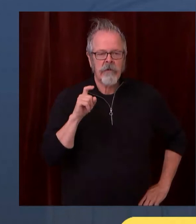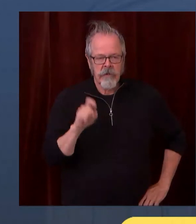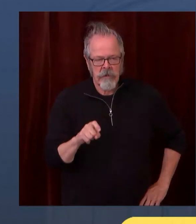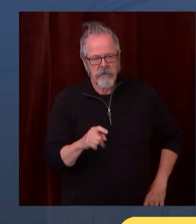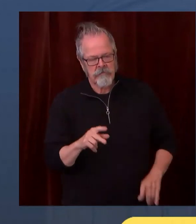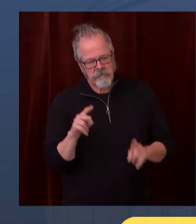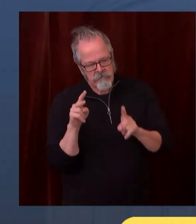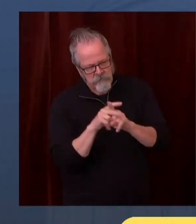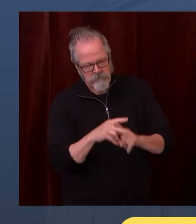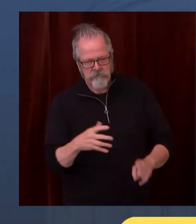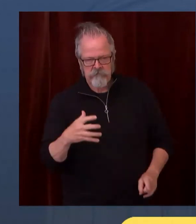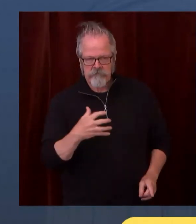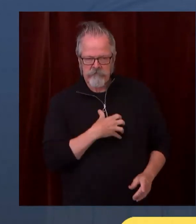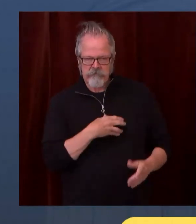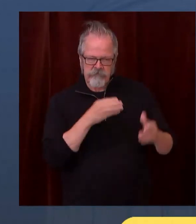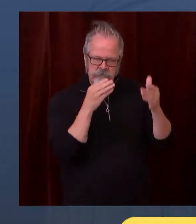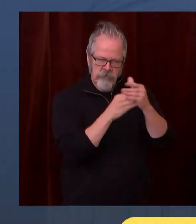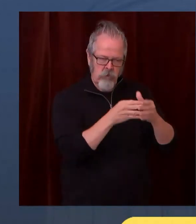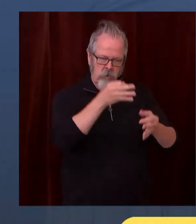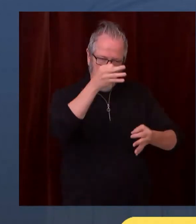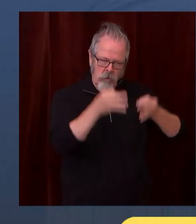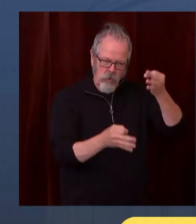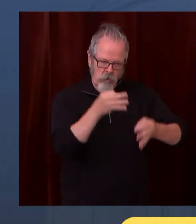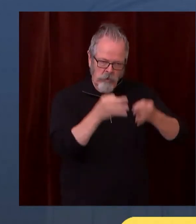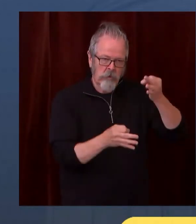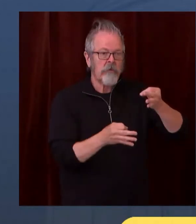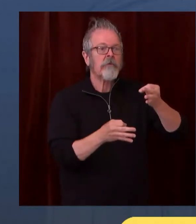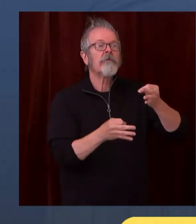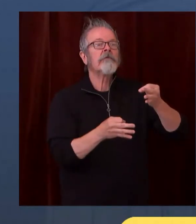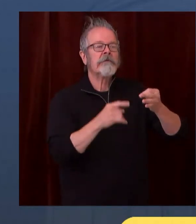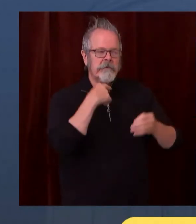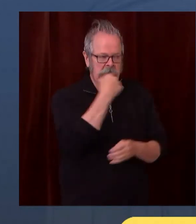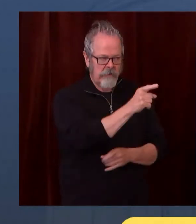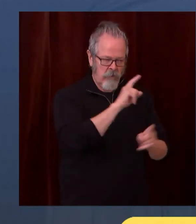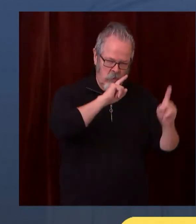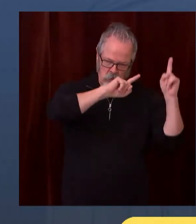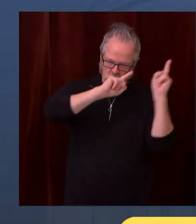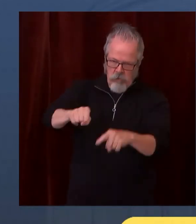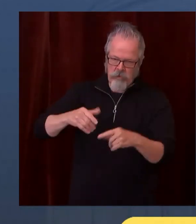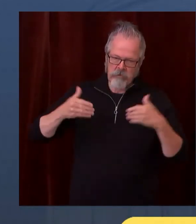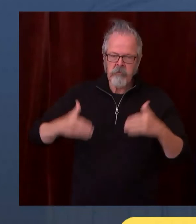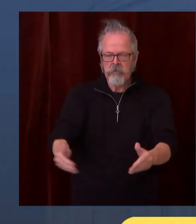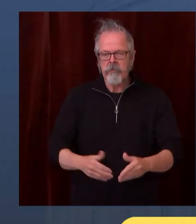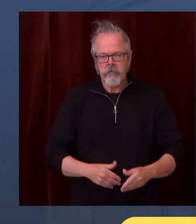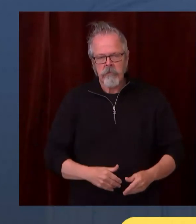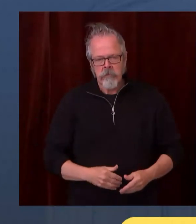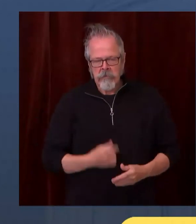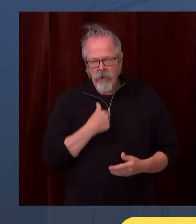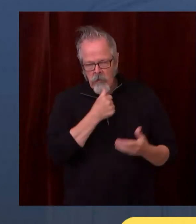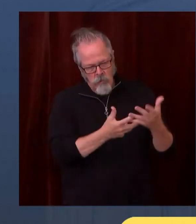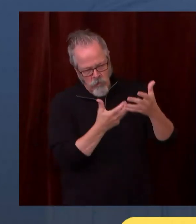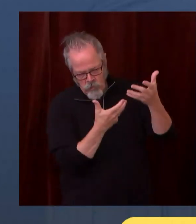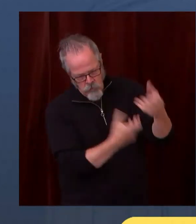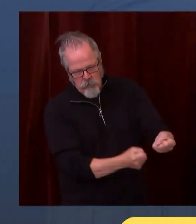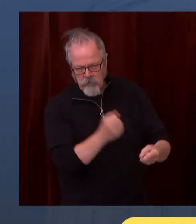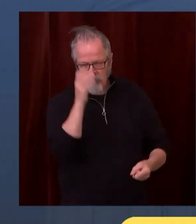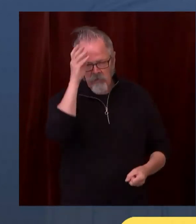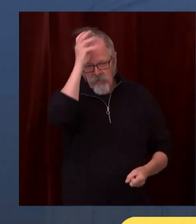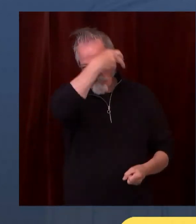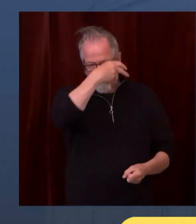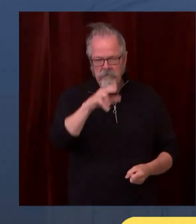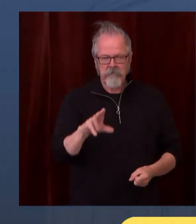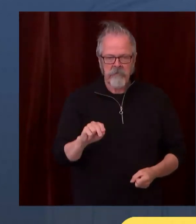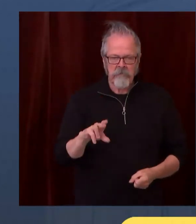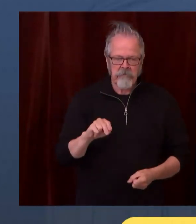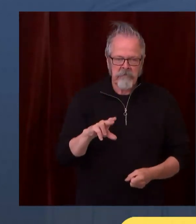things that I still remain, even with their latest comment, I'm not satisfied, because they still haven't, they